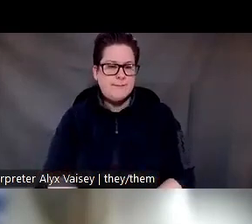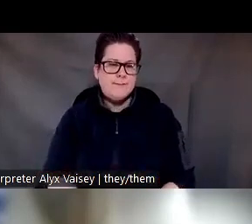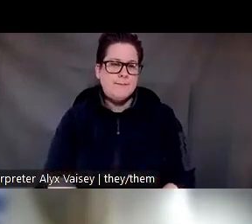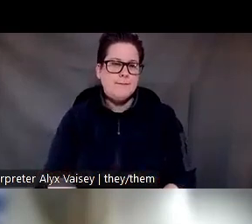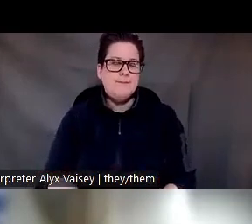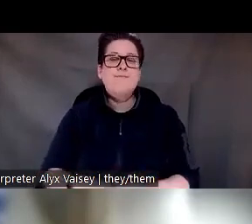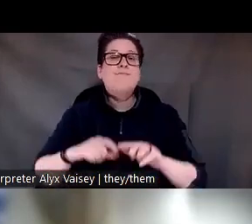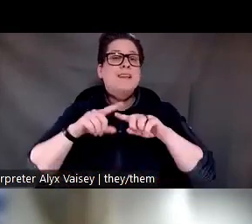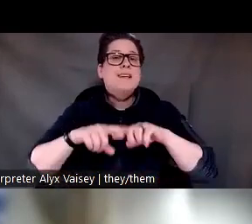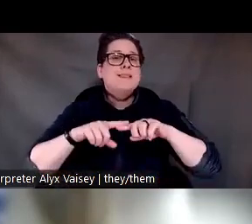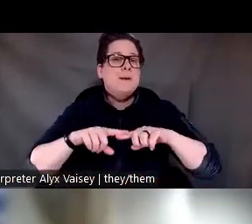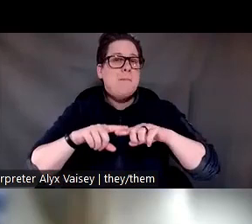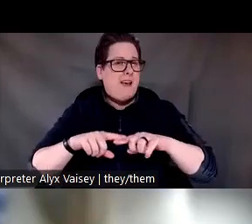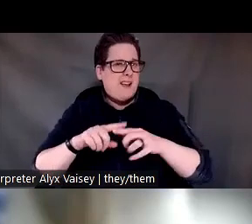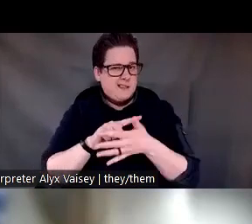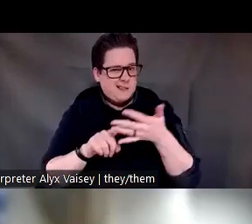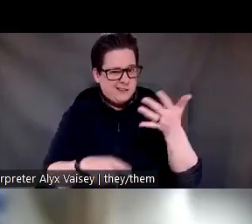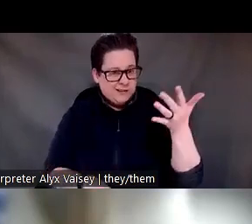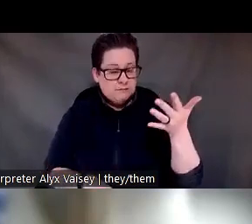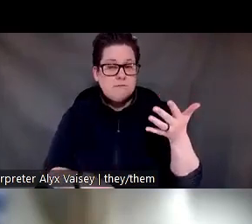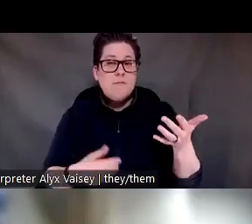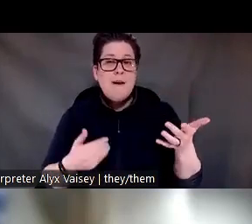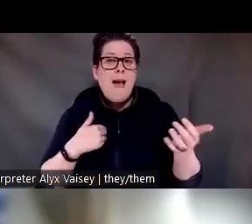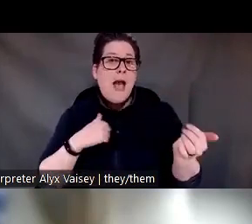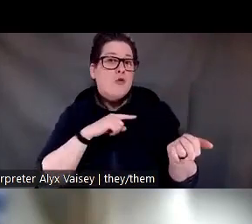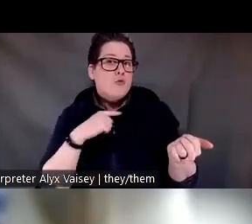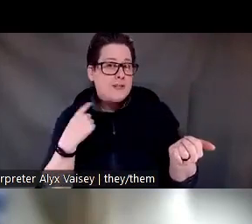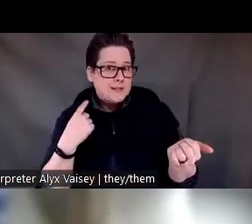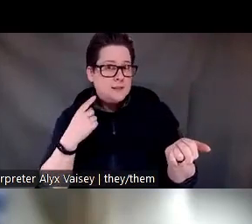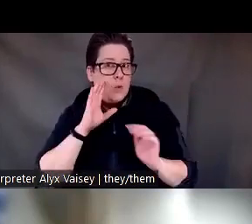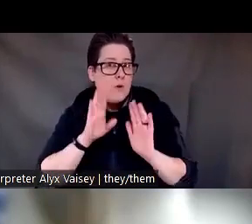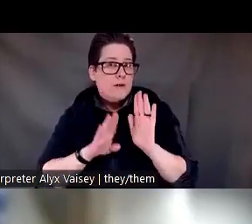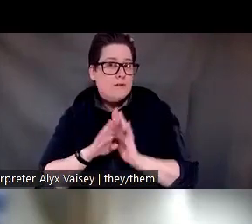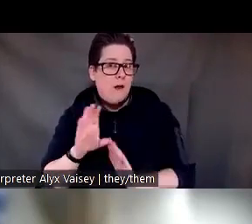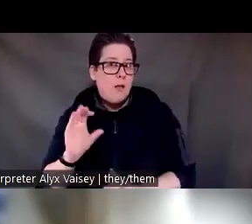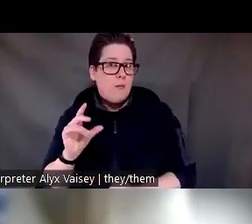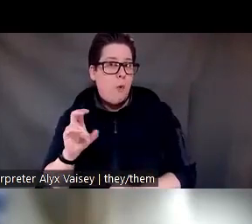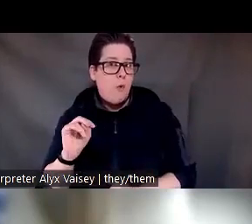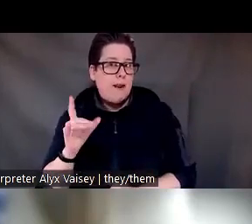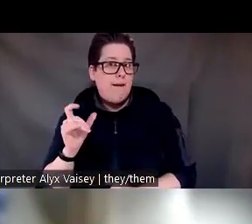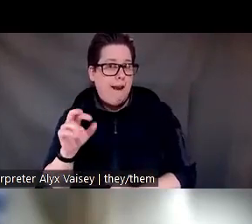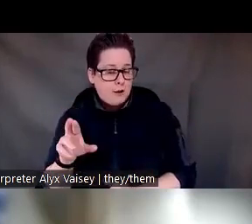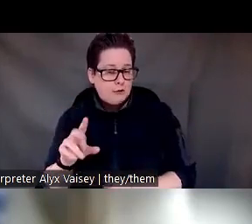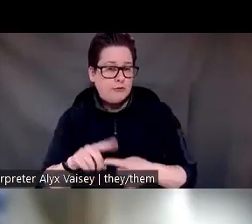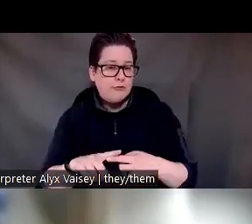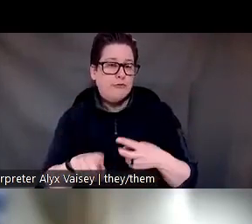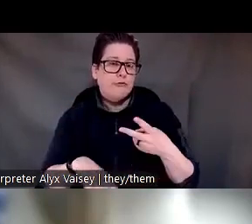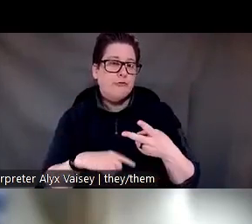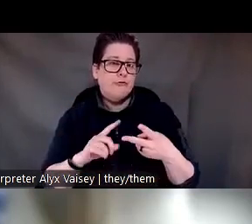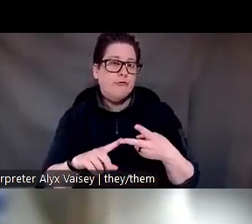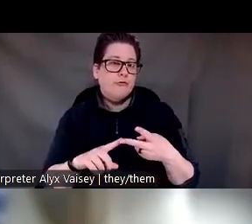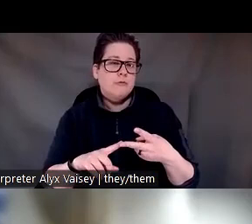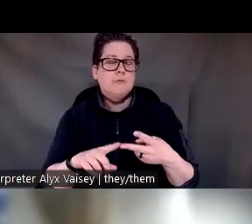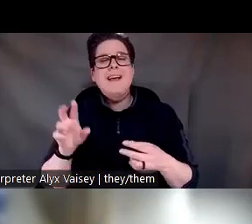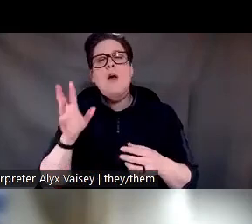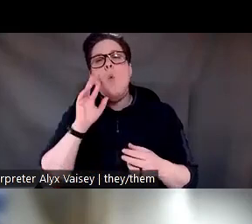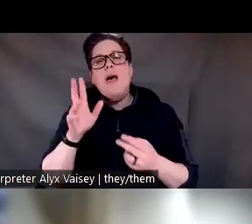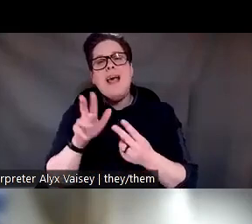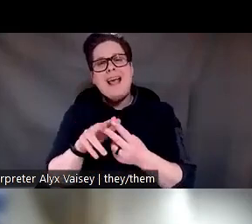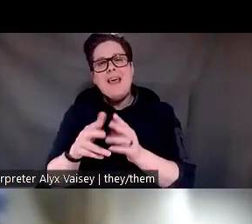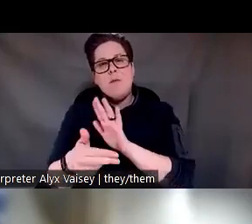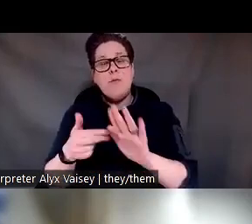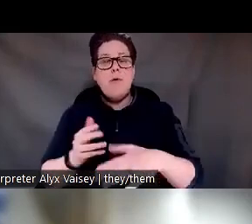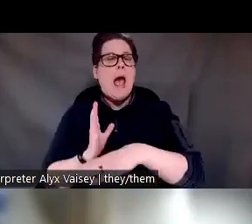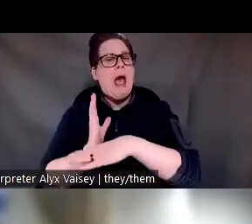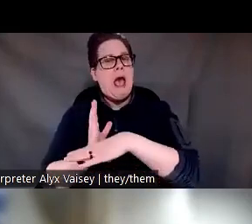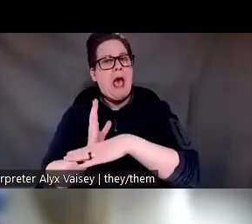It all depends on your risk for developing colorectal cancer, and you'll either be put in the average